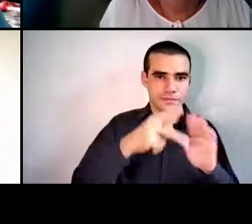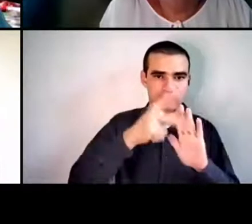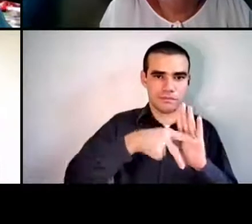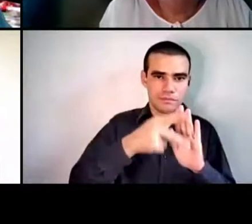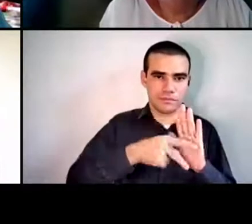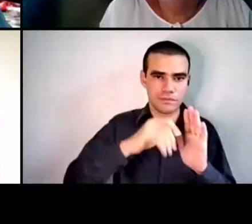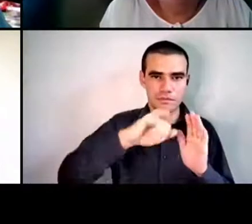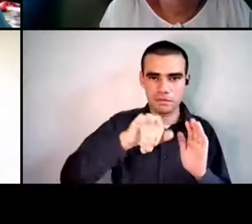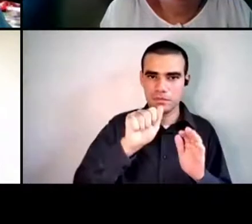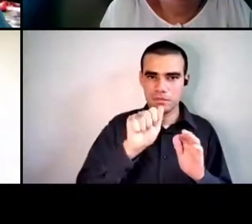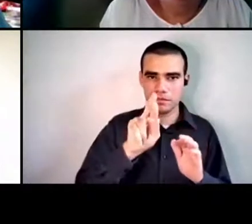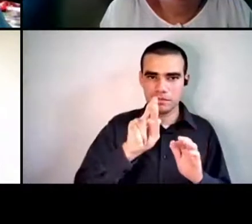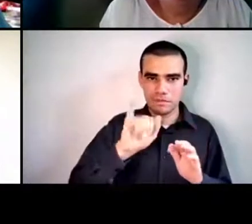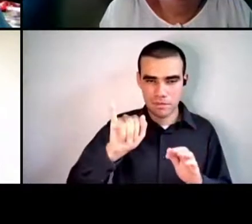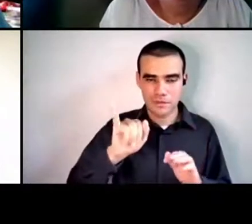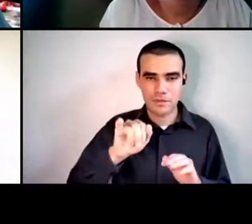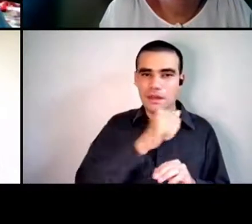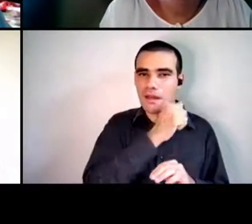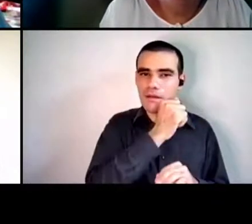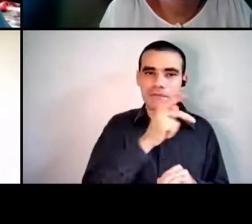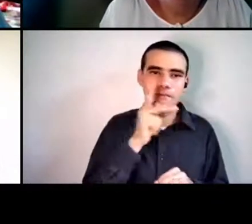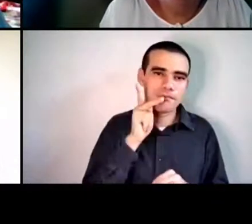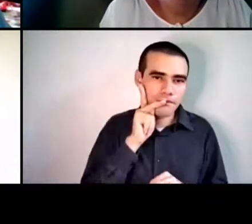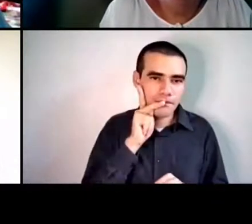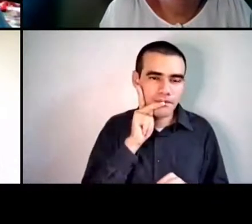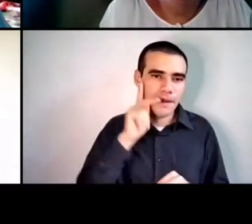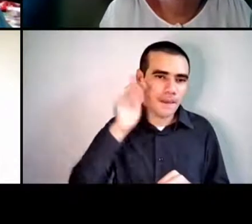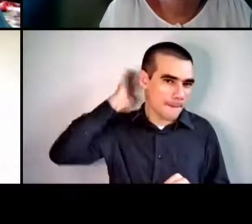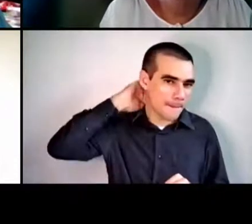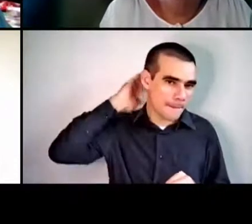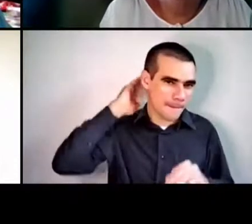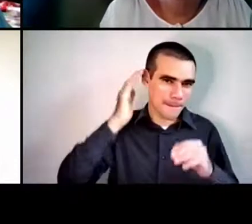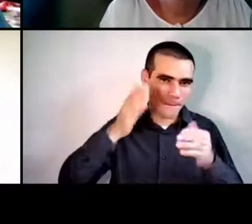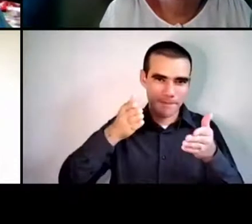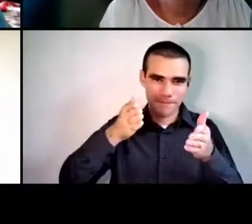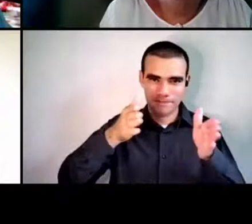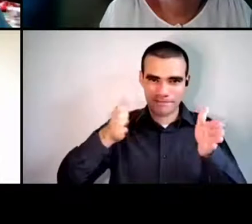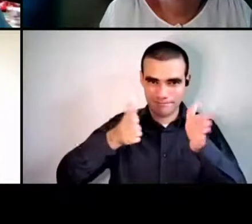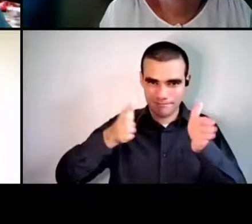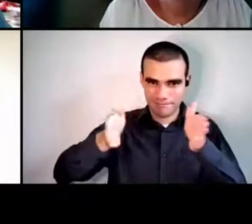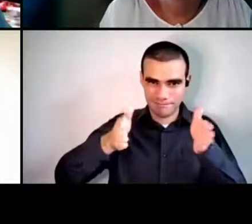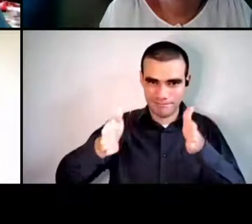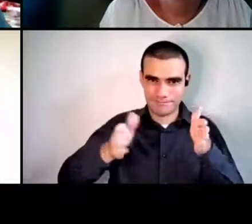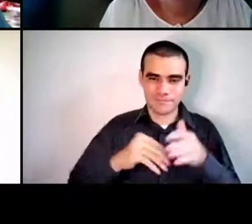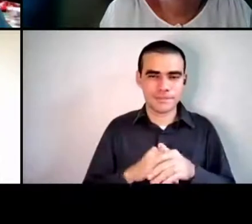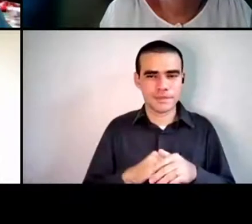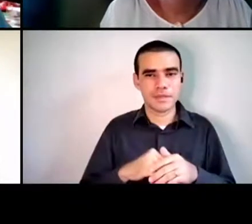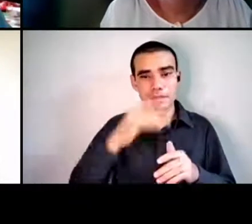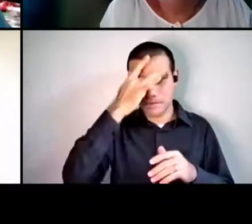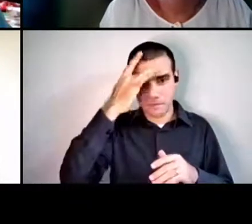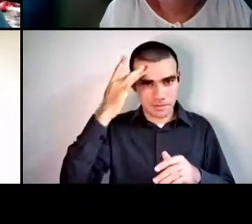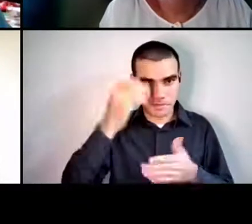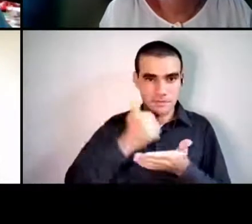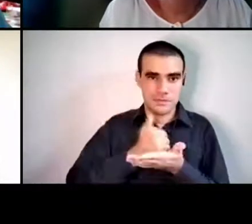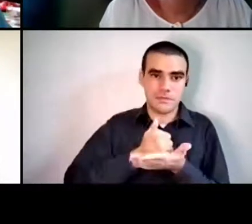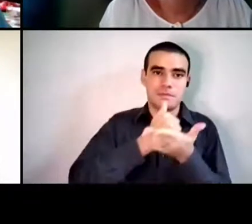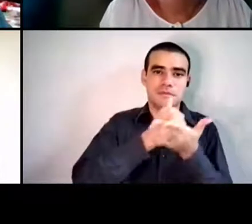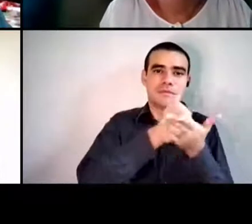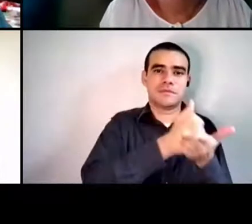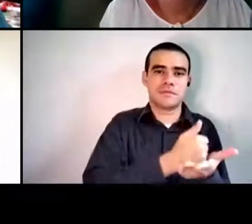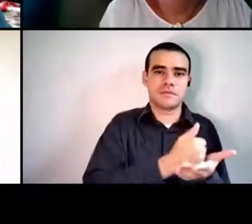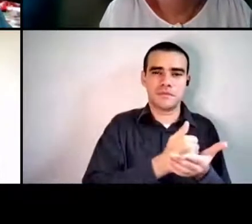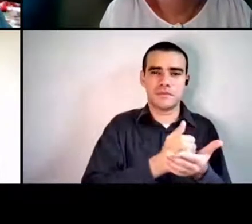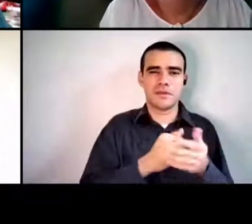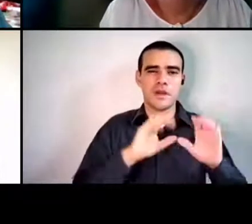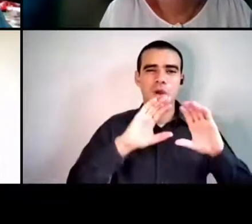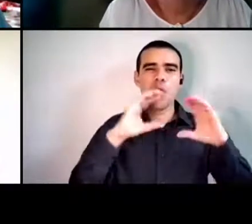I was visiting Professor Jari in the borders with Amapá and Pará. And then people took me